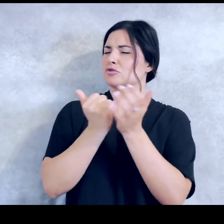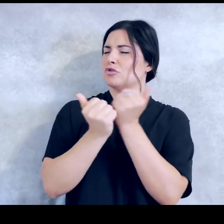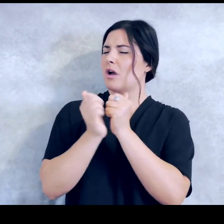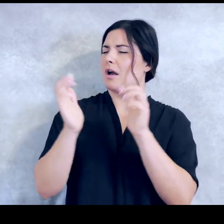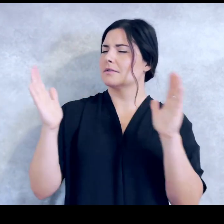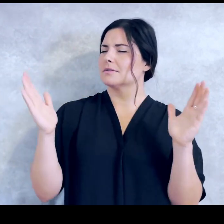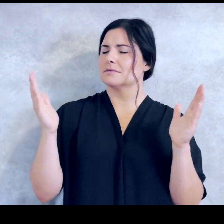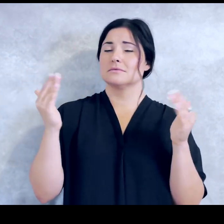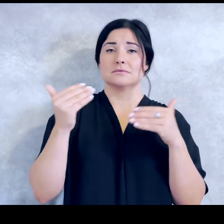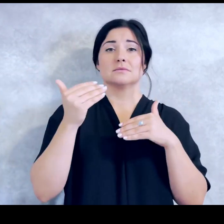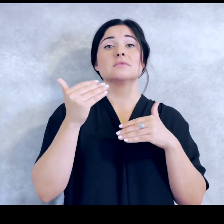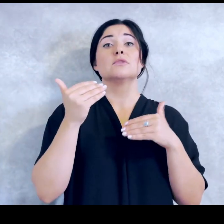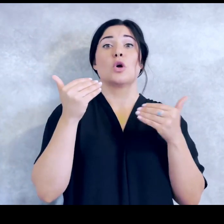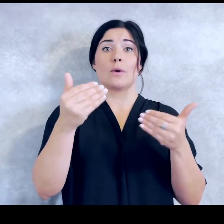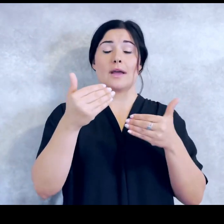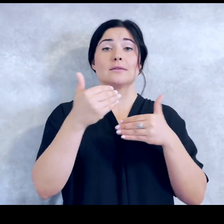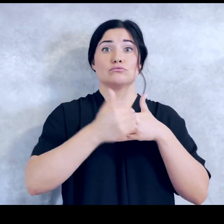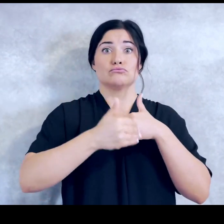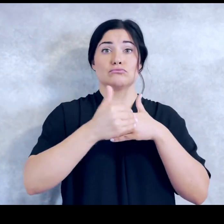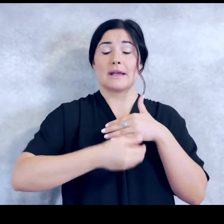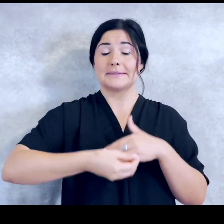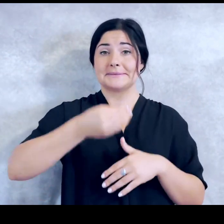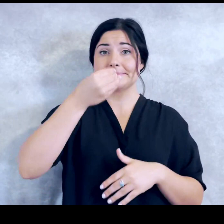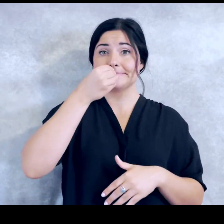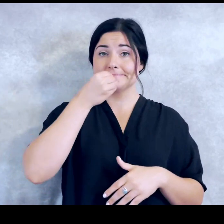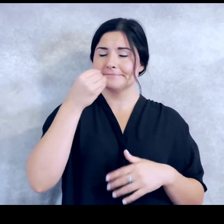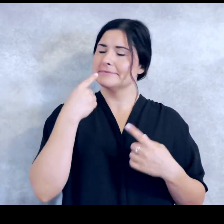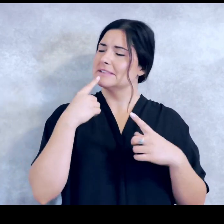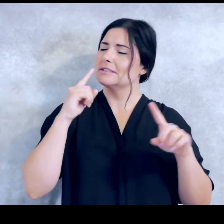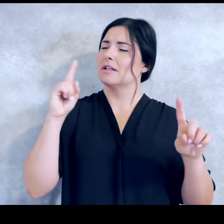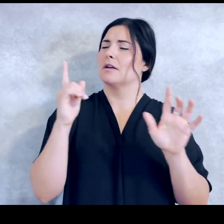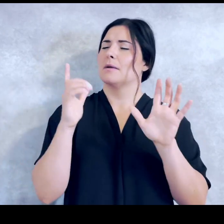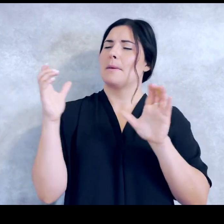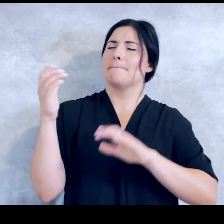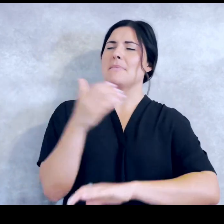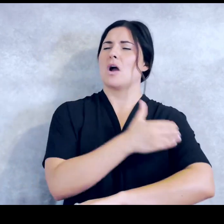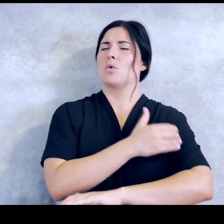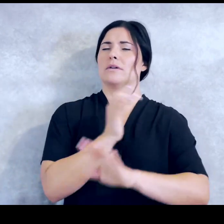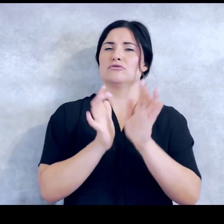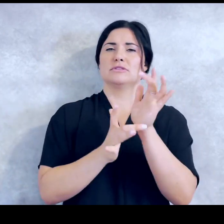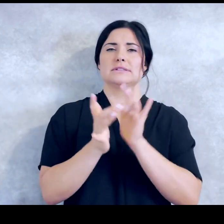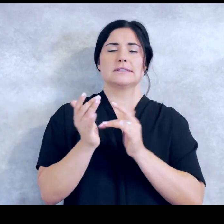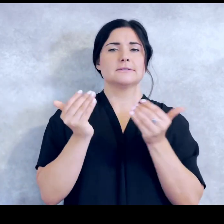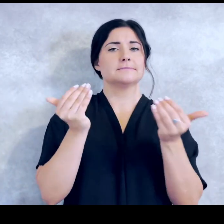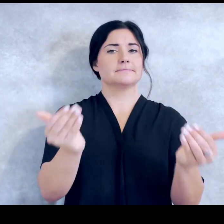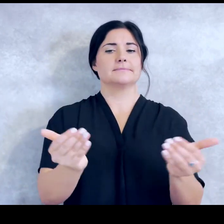the cross. Would you go ahead and take the bread right now and declare the power of Jesus?